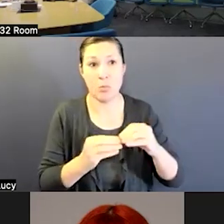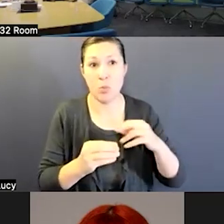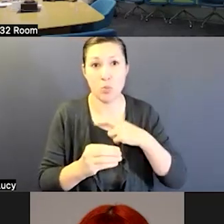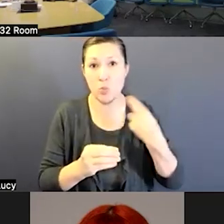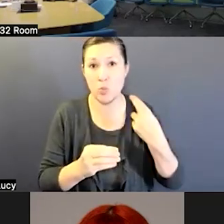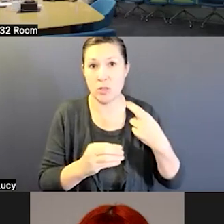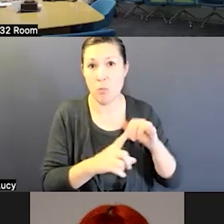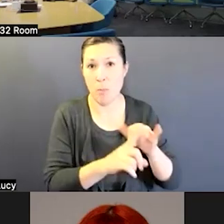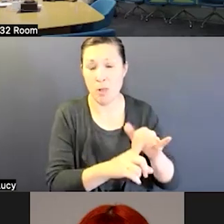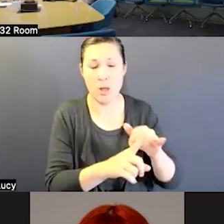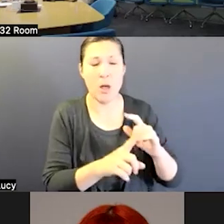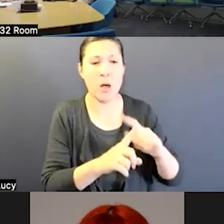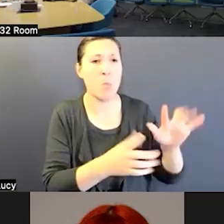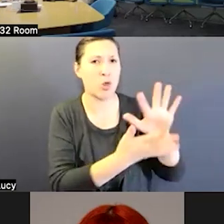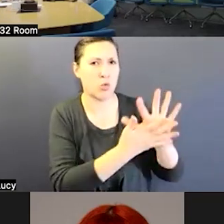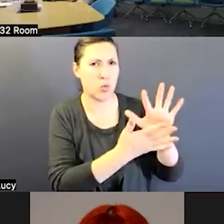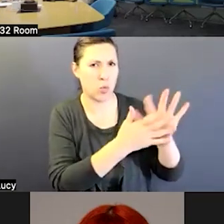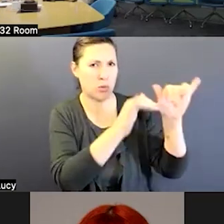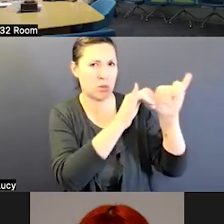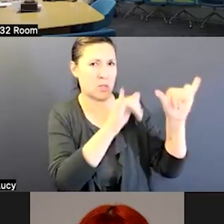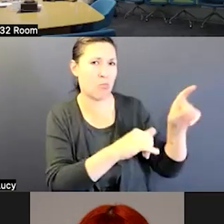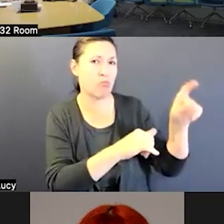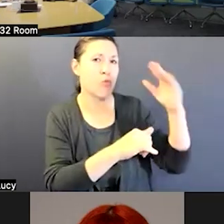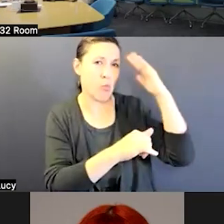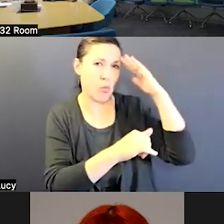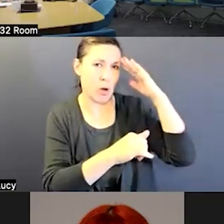Yeah. So one thing that actually does come up,